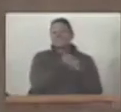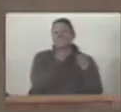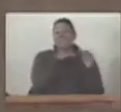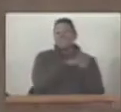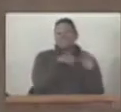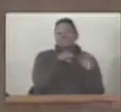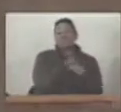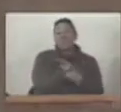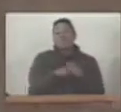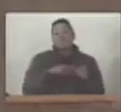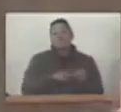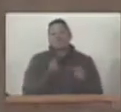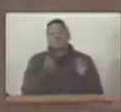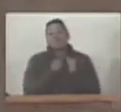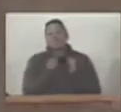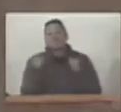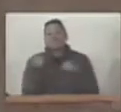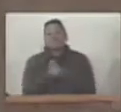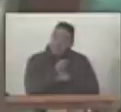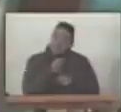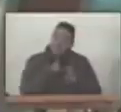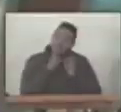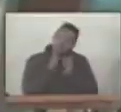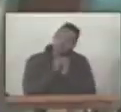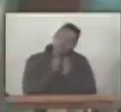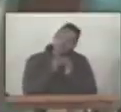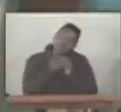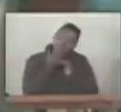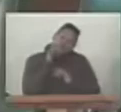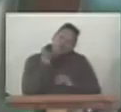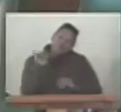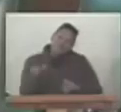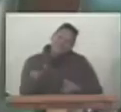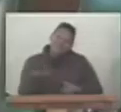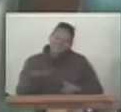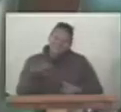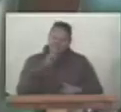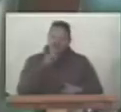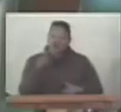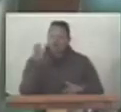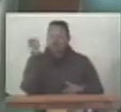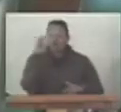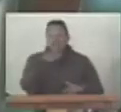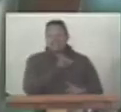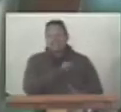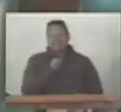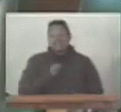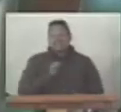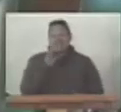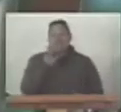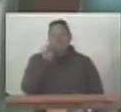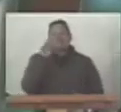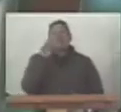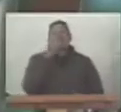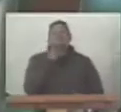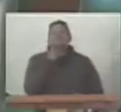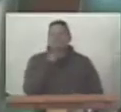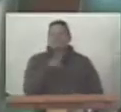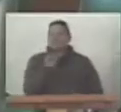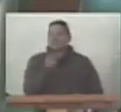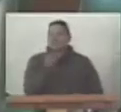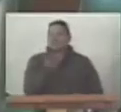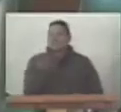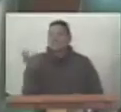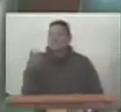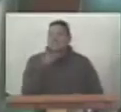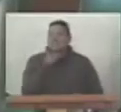crime starts with the fight of a criminal. But Government Senator Ransford Braham rejected the suggestions made by Mr. Crawford.